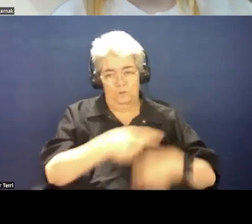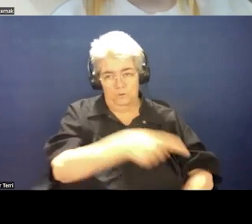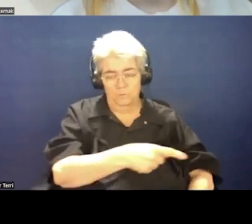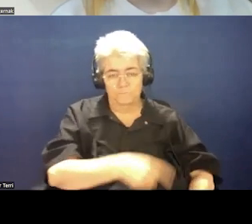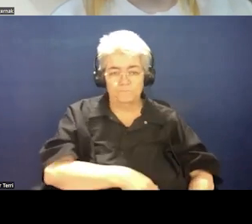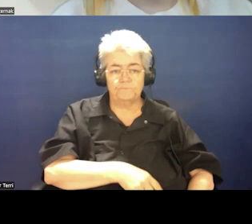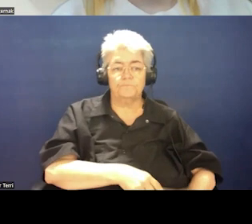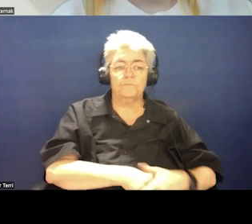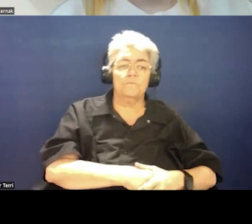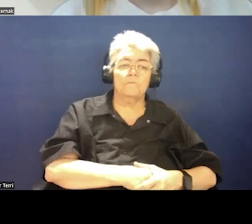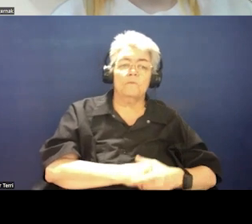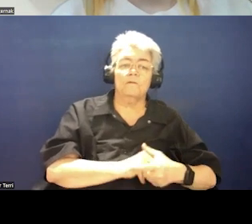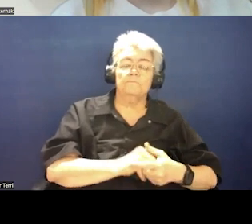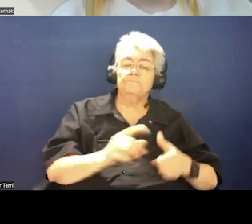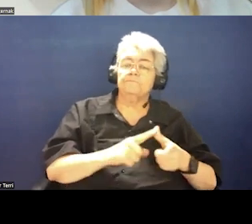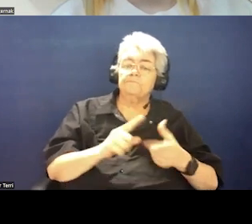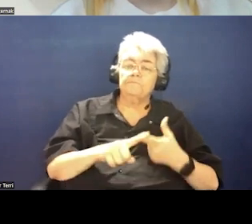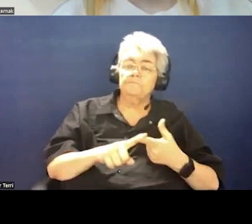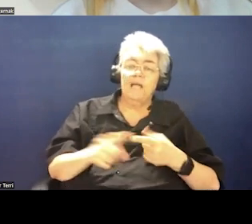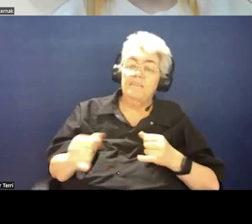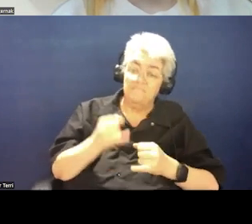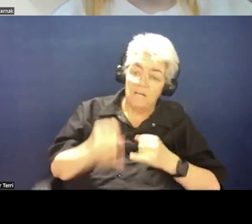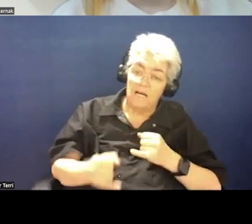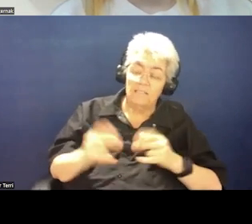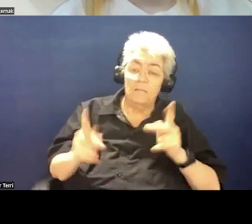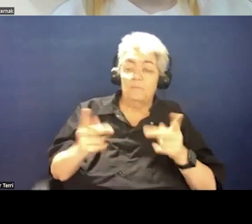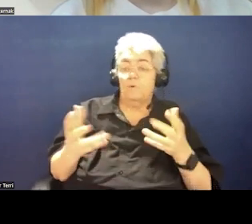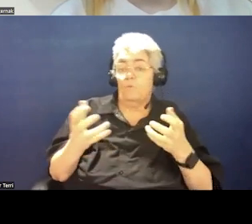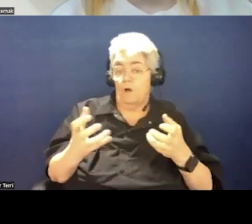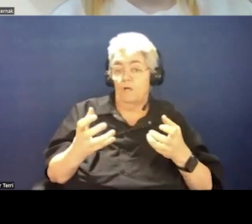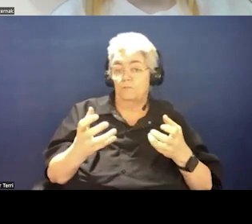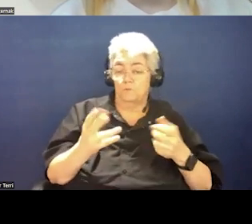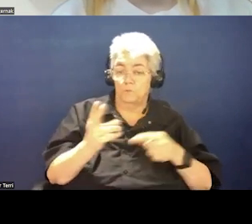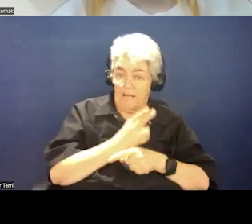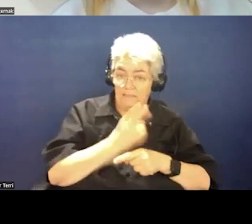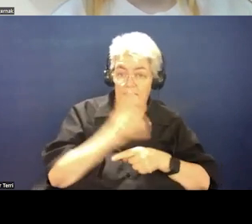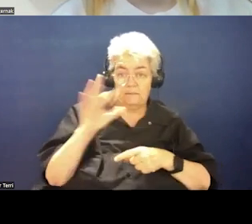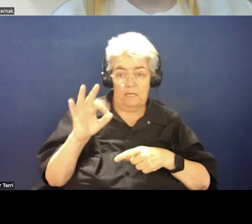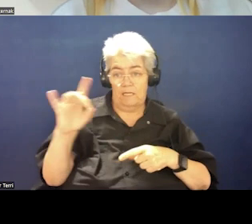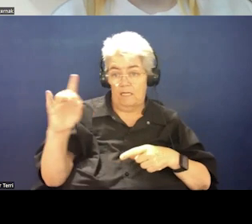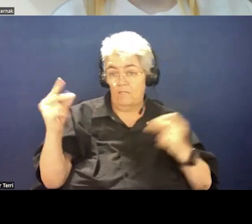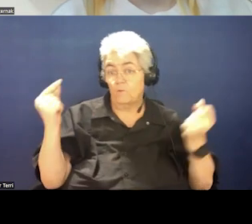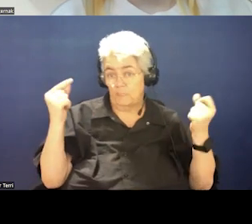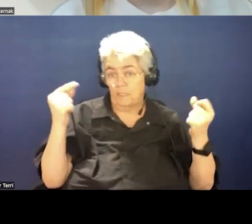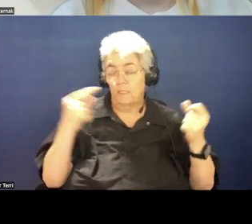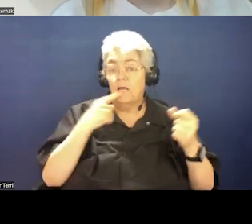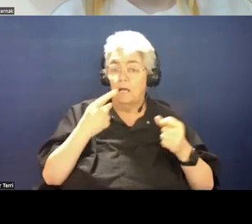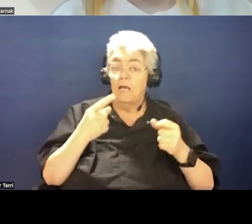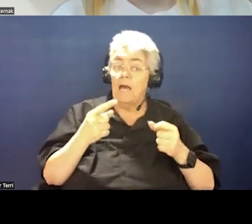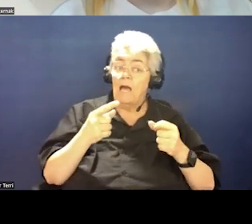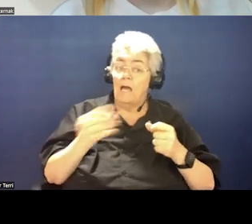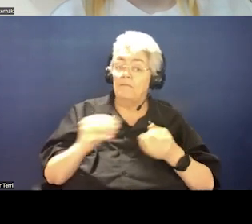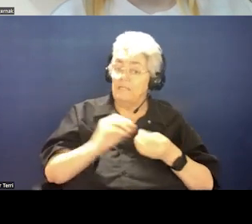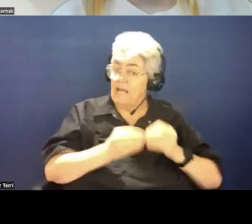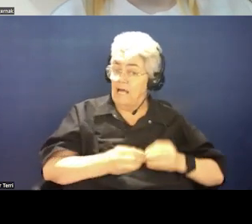finally, people want to access 988 quickly, which the data is showing us is happening.